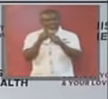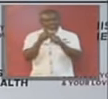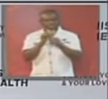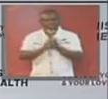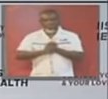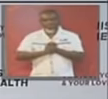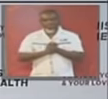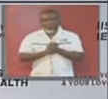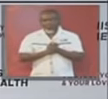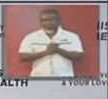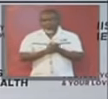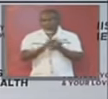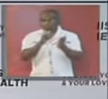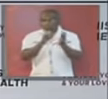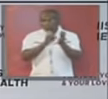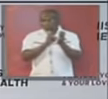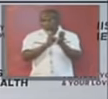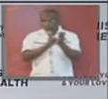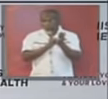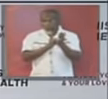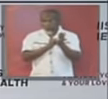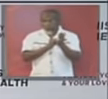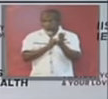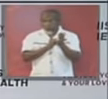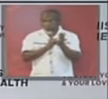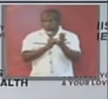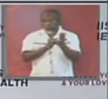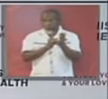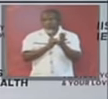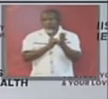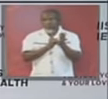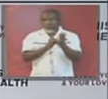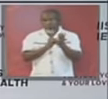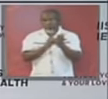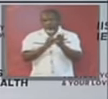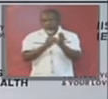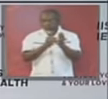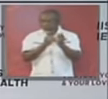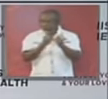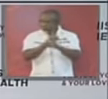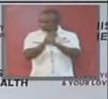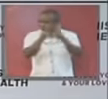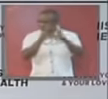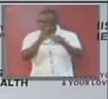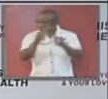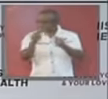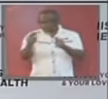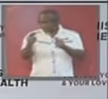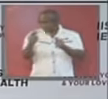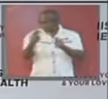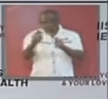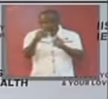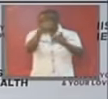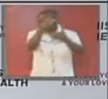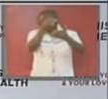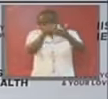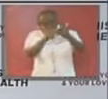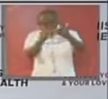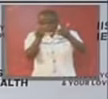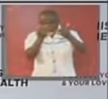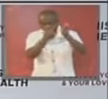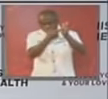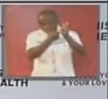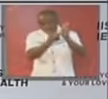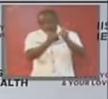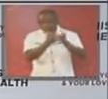for clarification, you were focusing on the second column. Yes, the second column. Okay. All right. And as you know, from time to time,